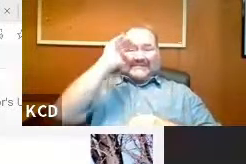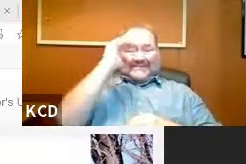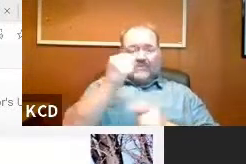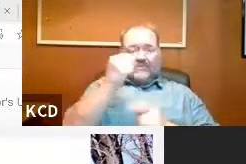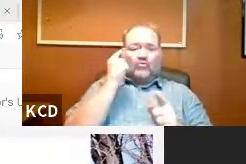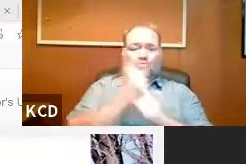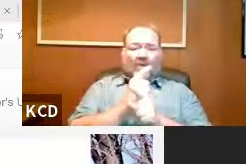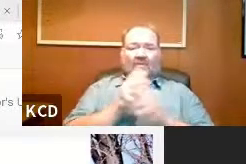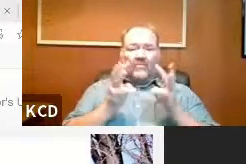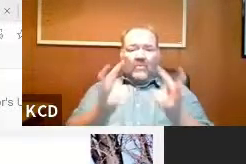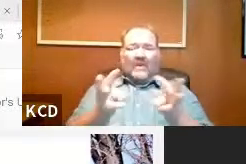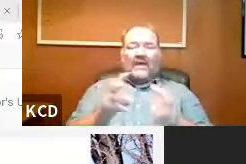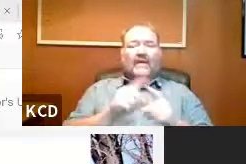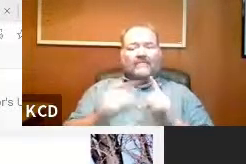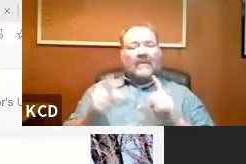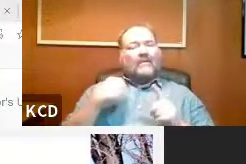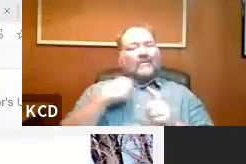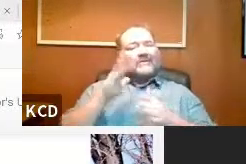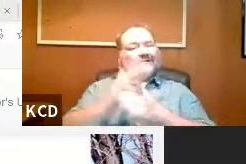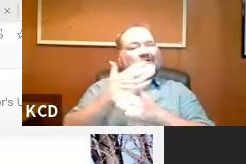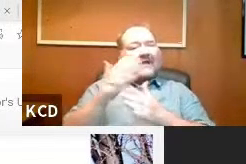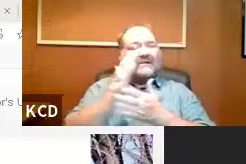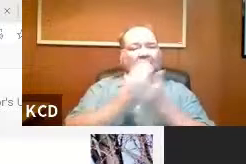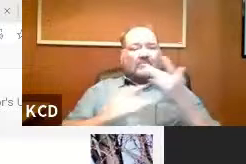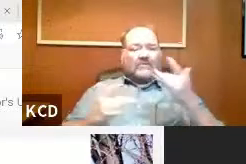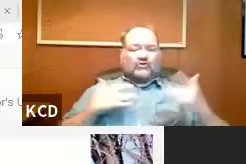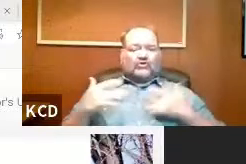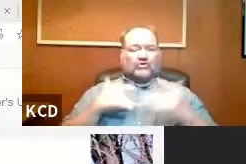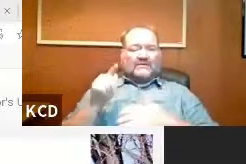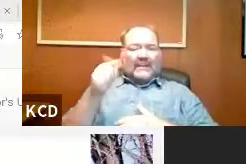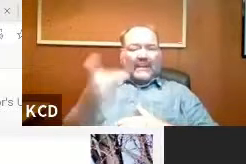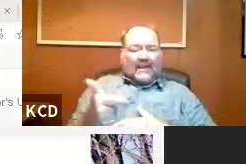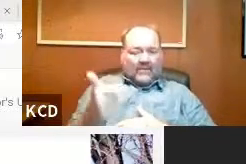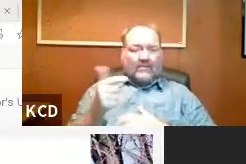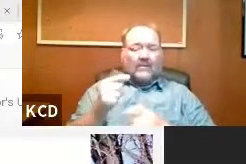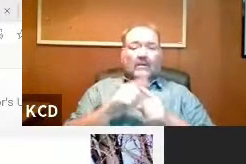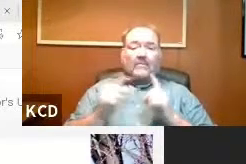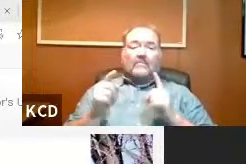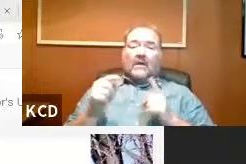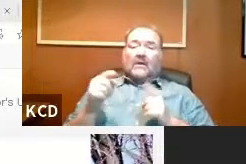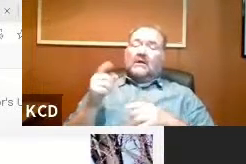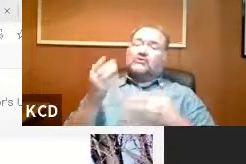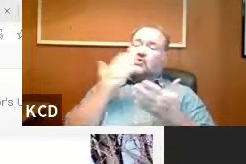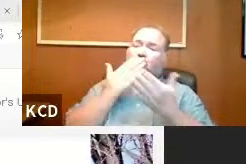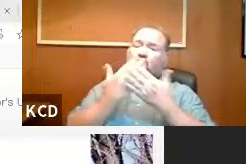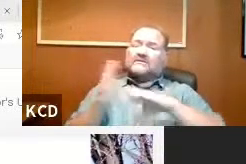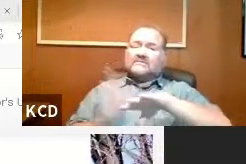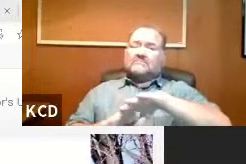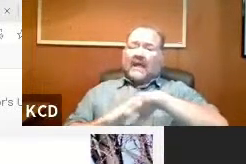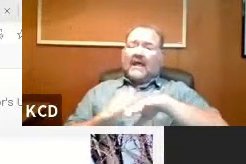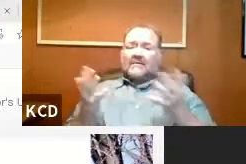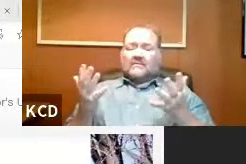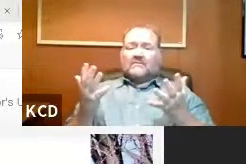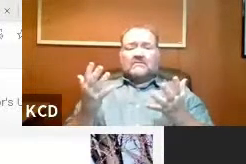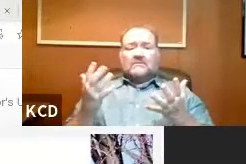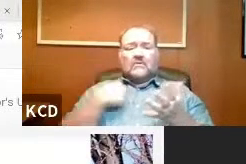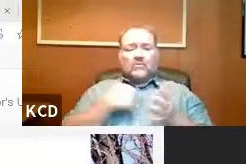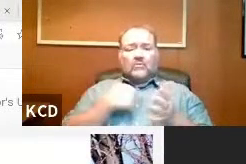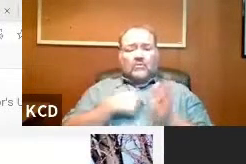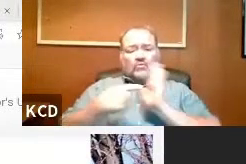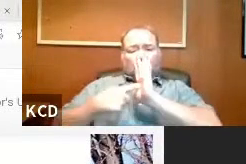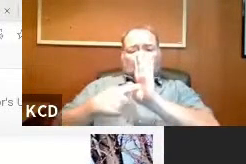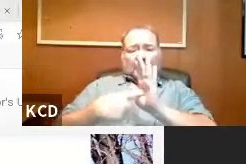We'll talk about some of the concerns along with that later, but on this front, it's a good sign. And because of that, we are representing